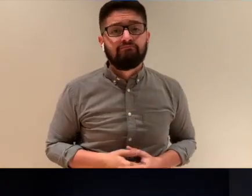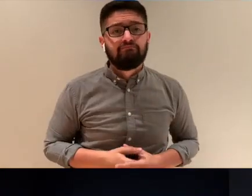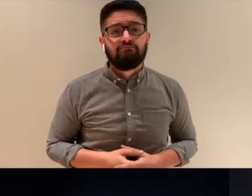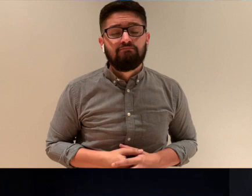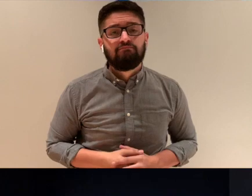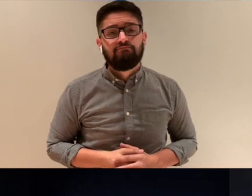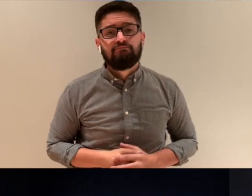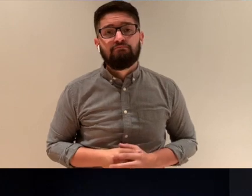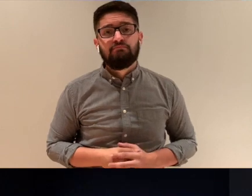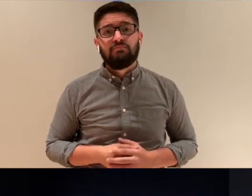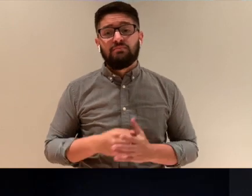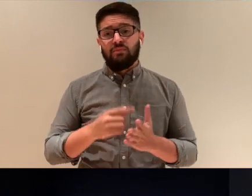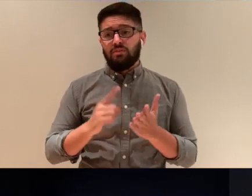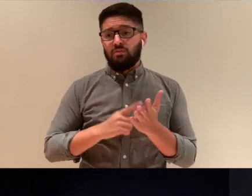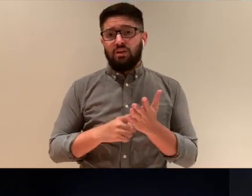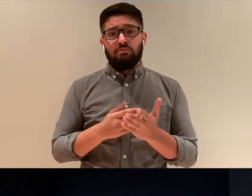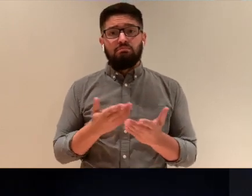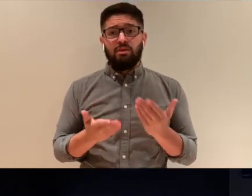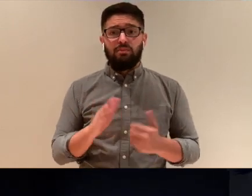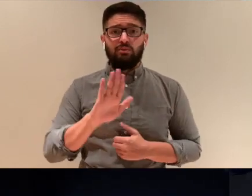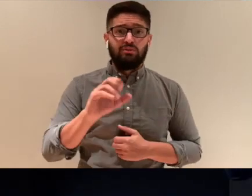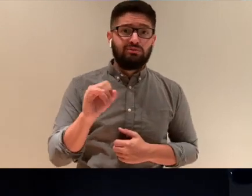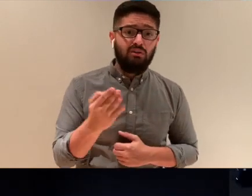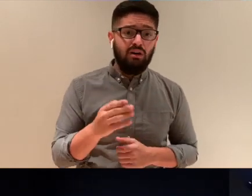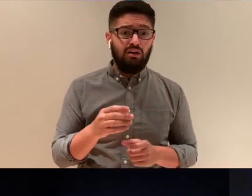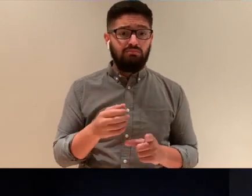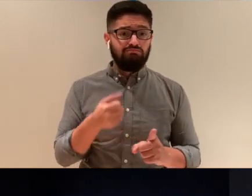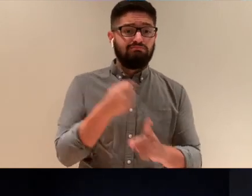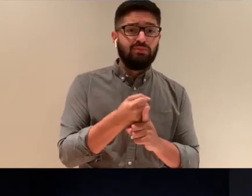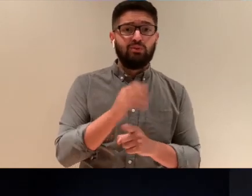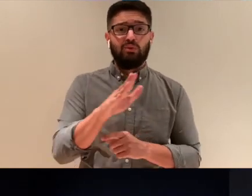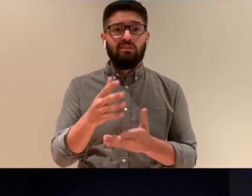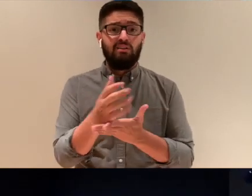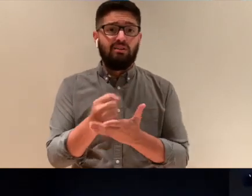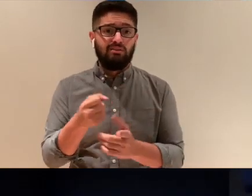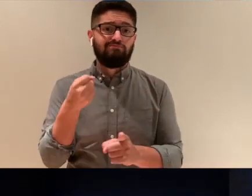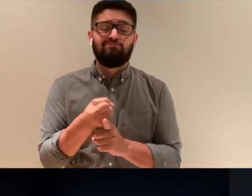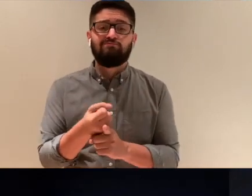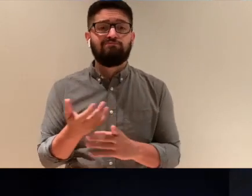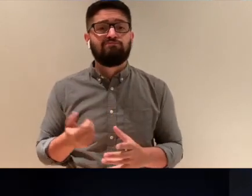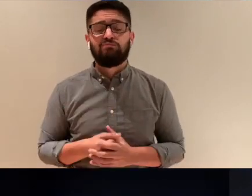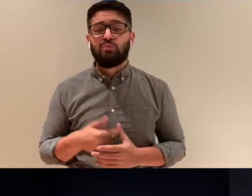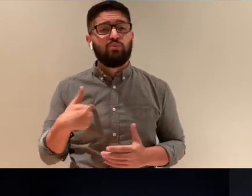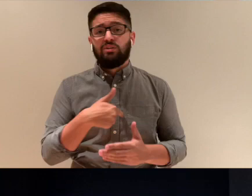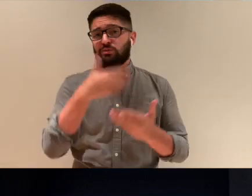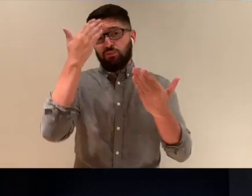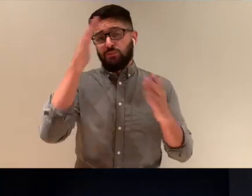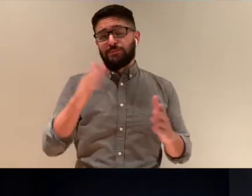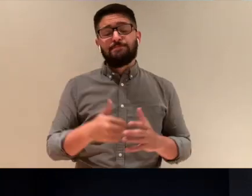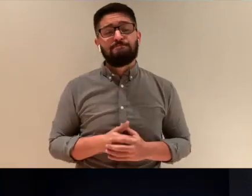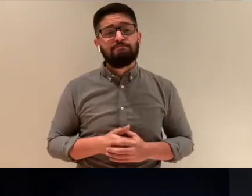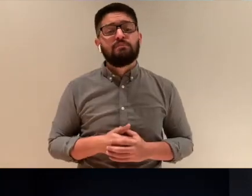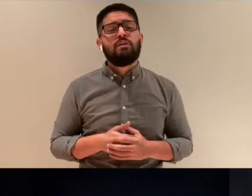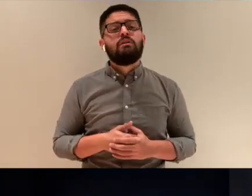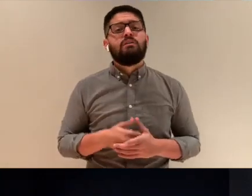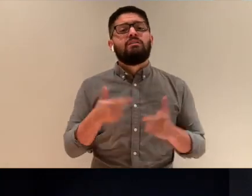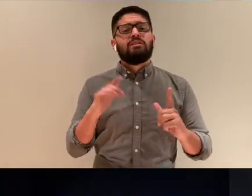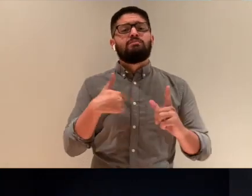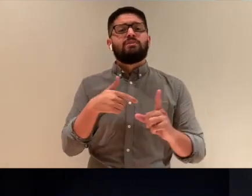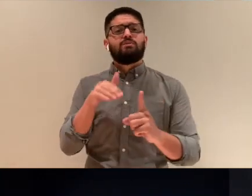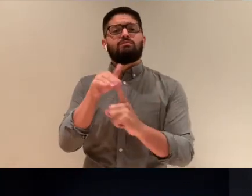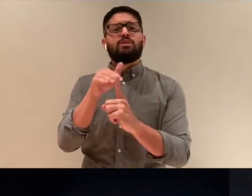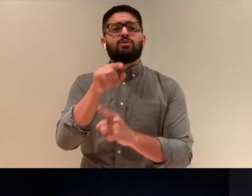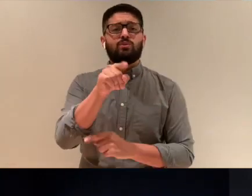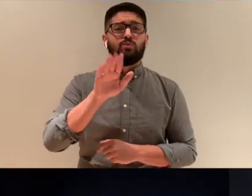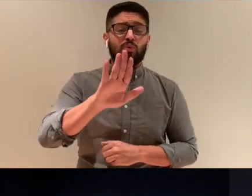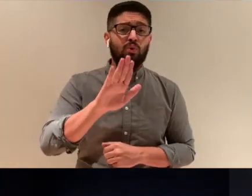future. And sometimes maybe your jobs may be affected, your income may be affected, we just don't know. But let me remind